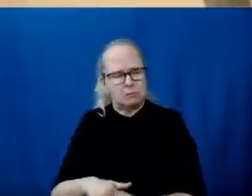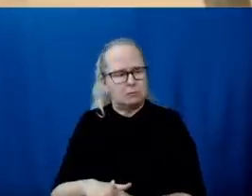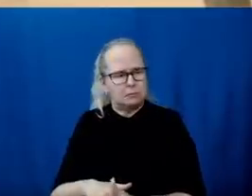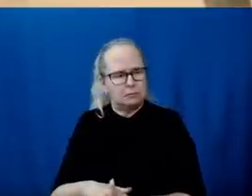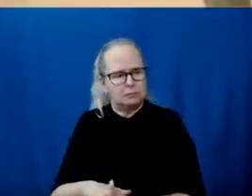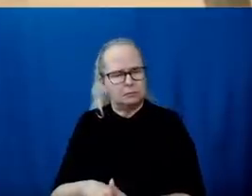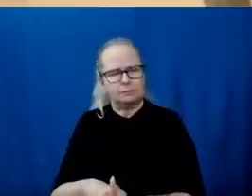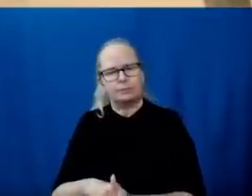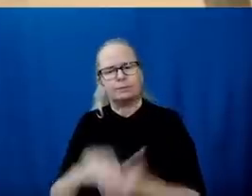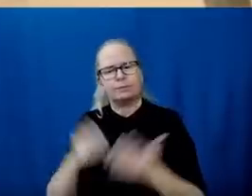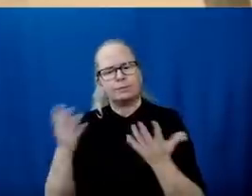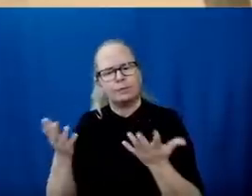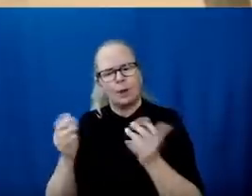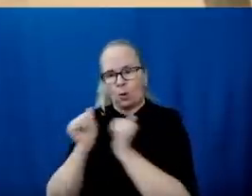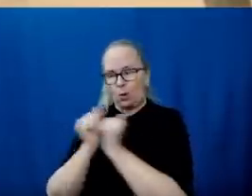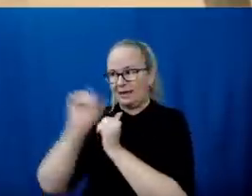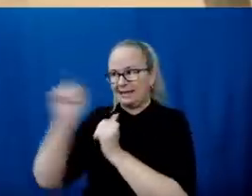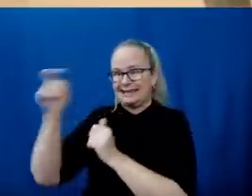be